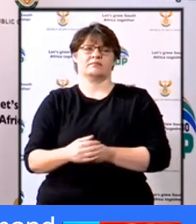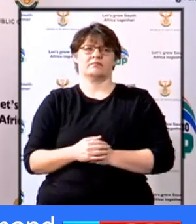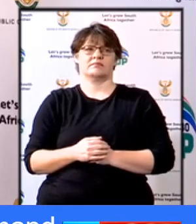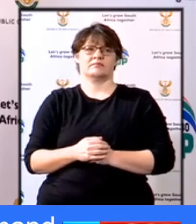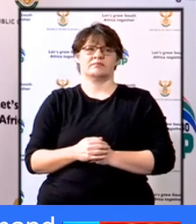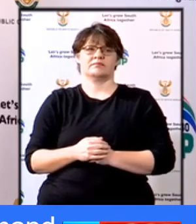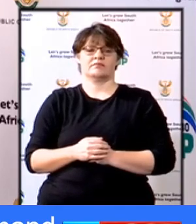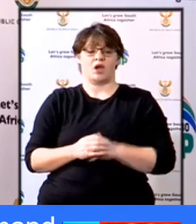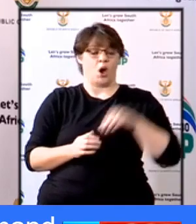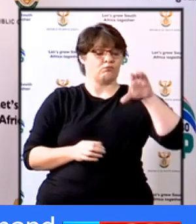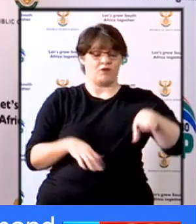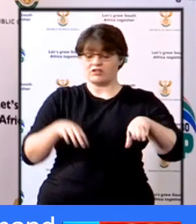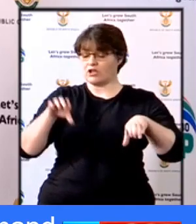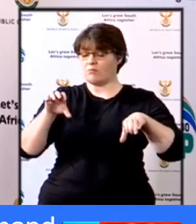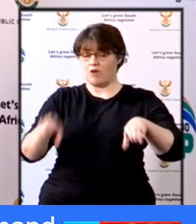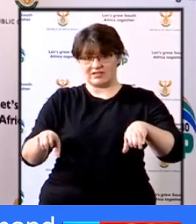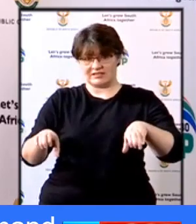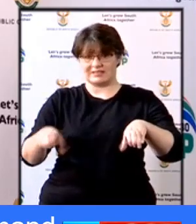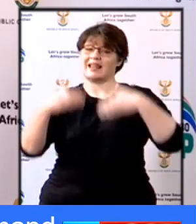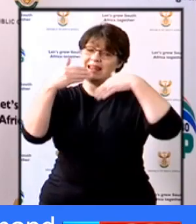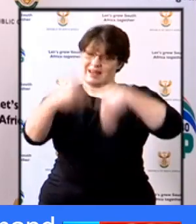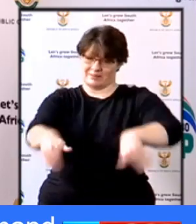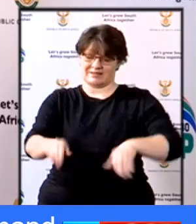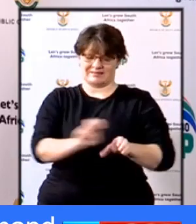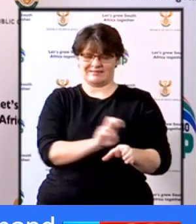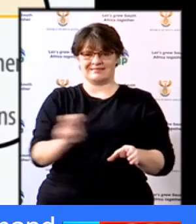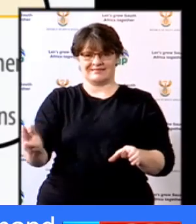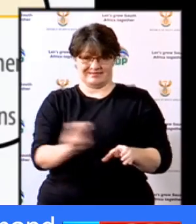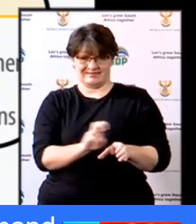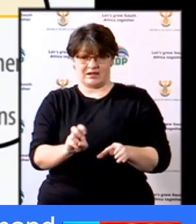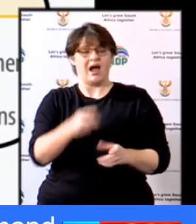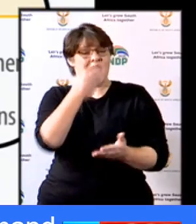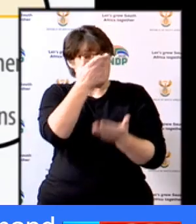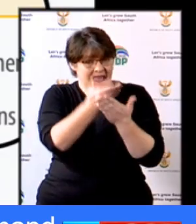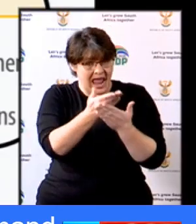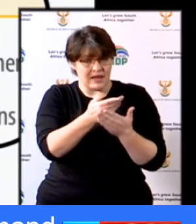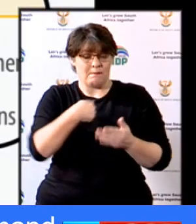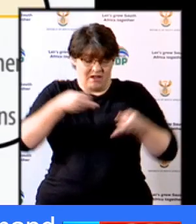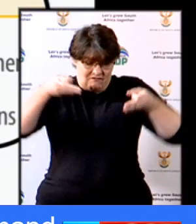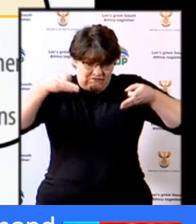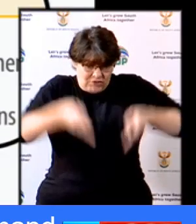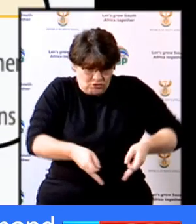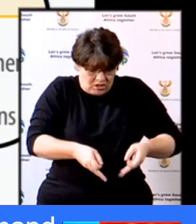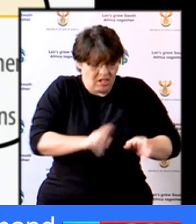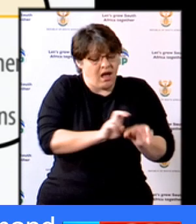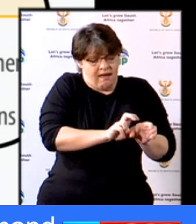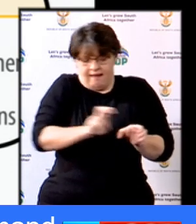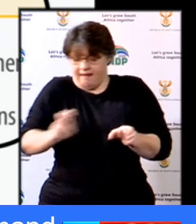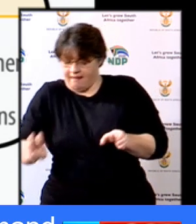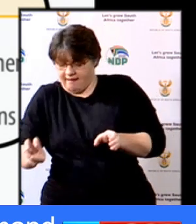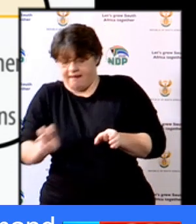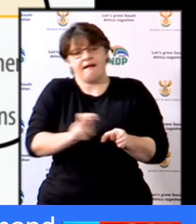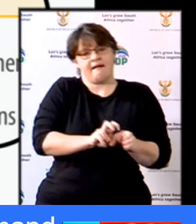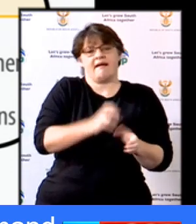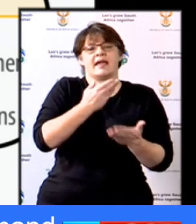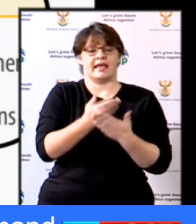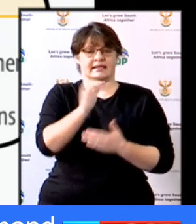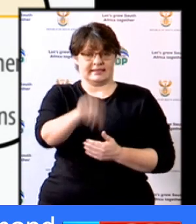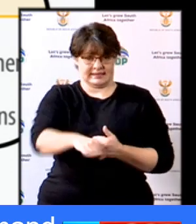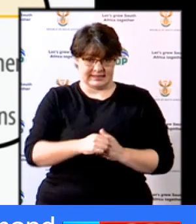the interprovincial travel for the purpose of attending funerals. Those permitted to